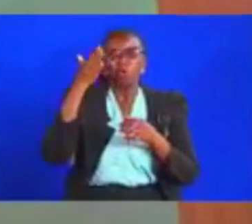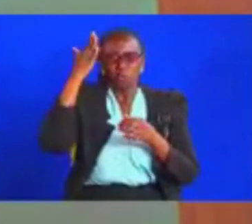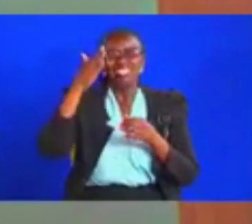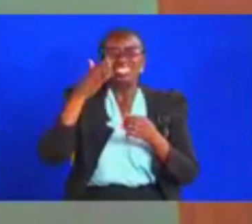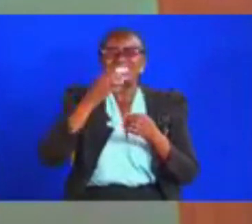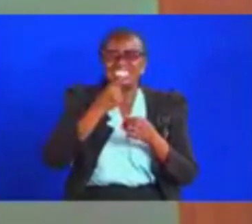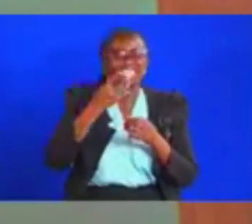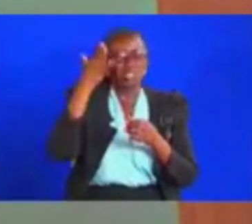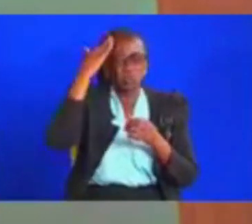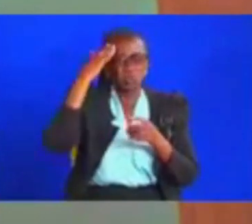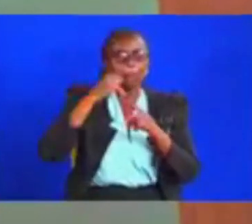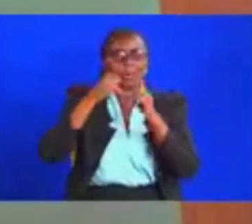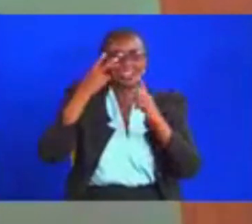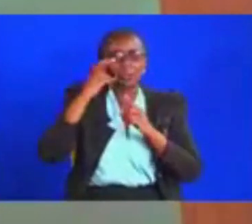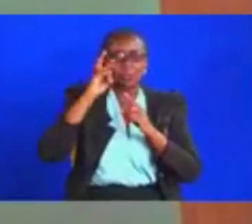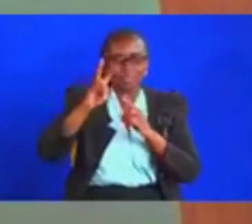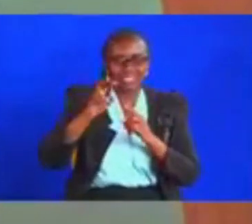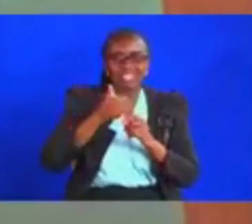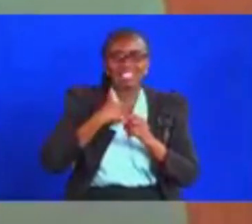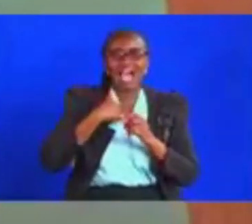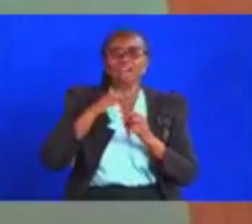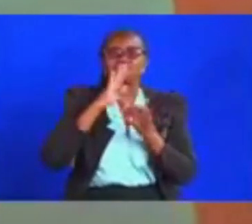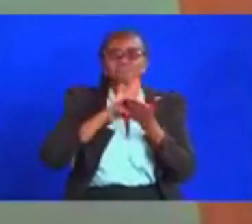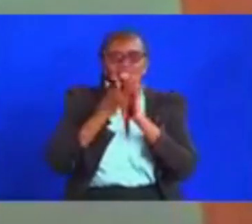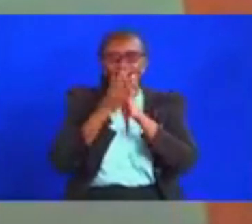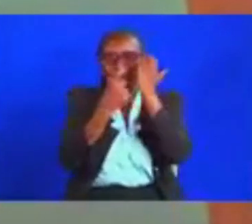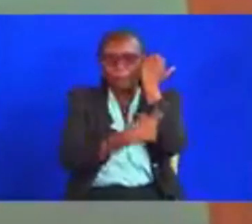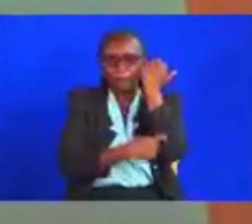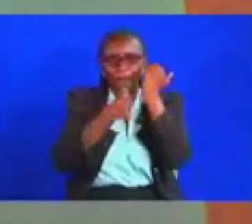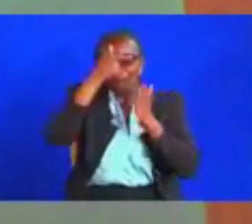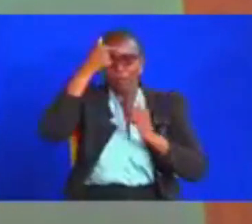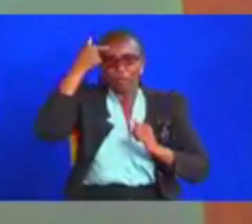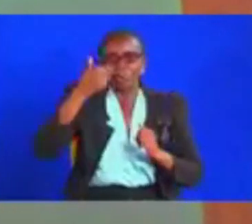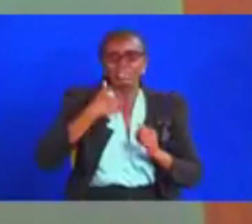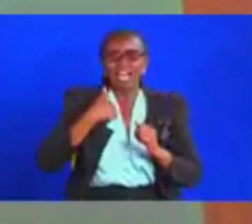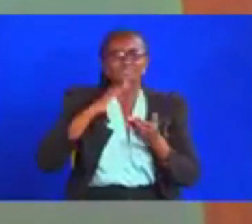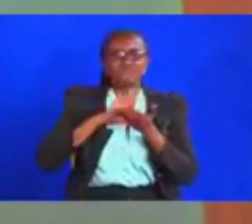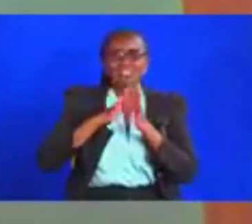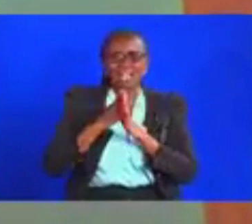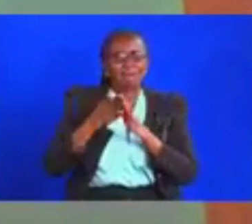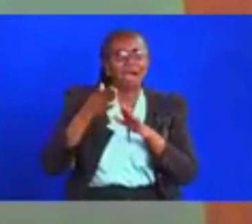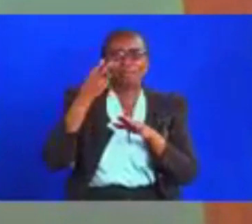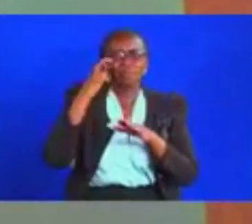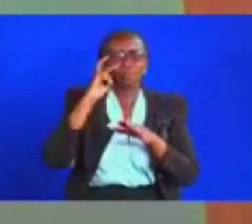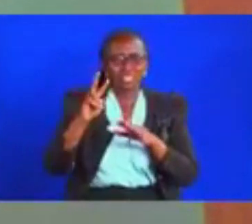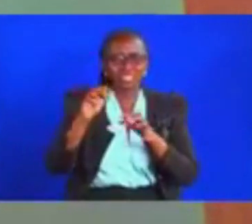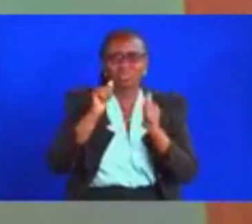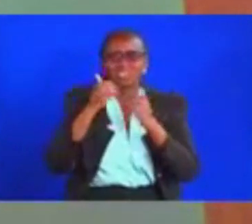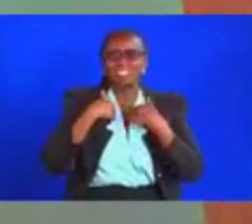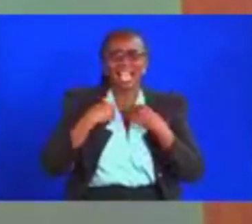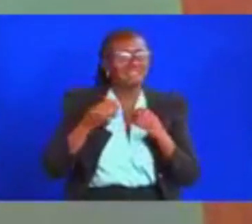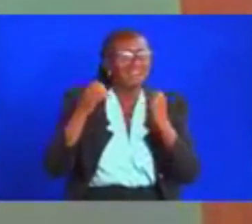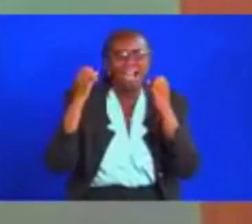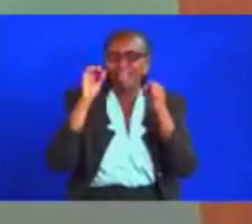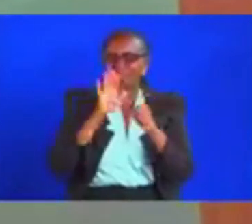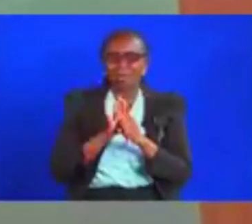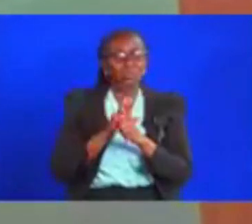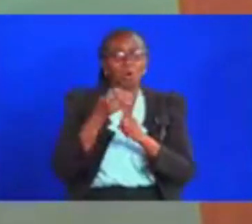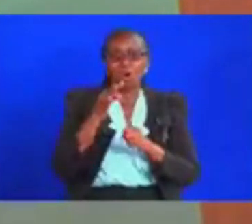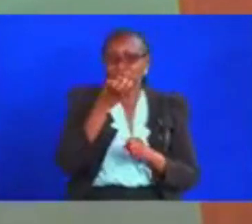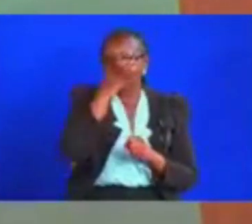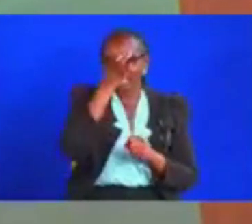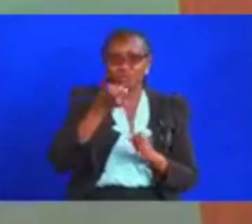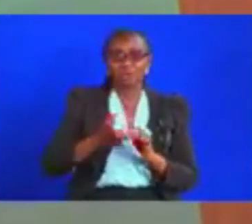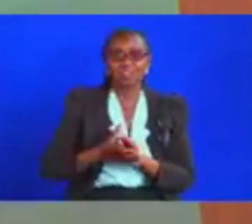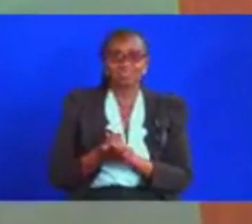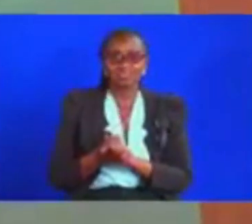our witness has been poor because it's been an ineffective witness laced with gaps of ignorance.